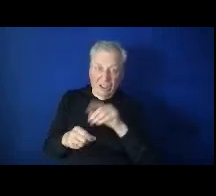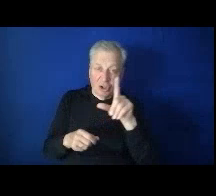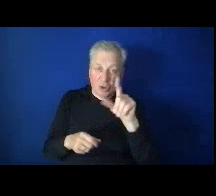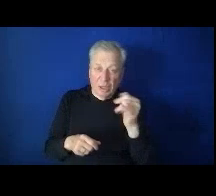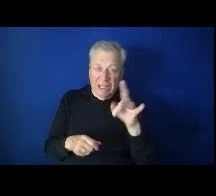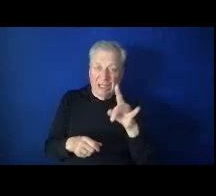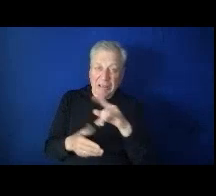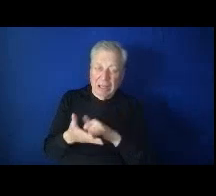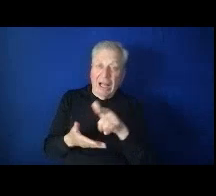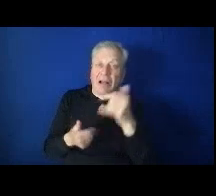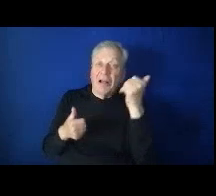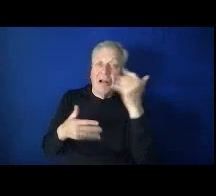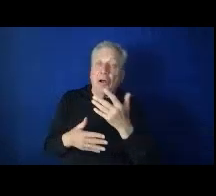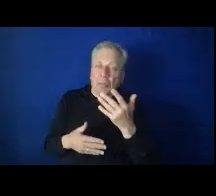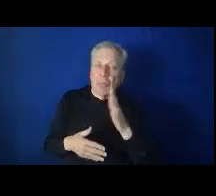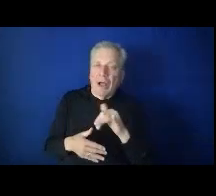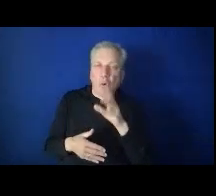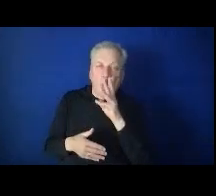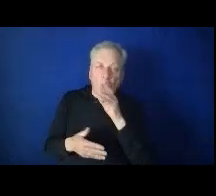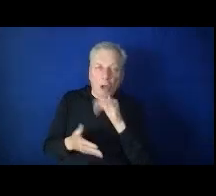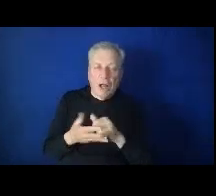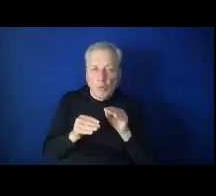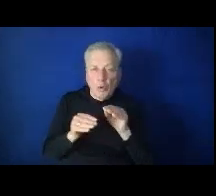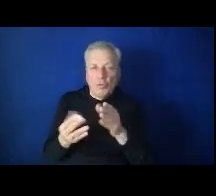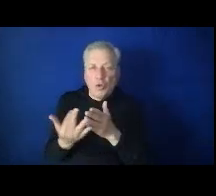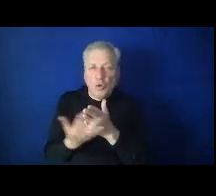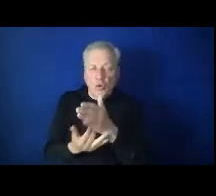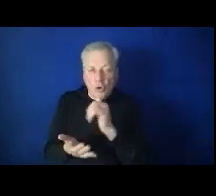water moving up and moving through these fractures, causing